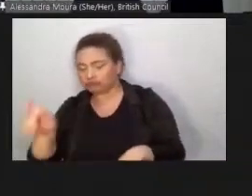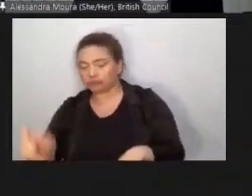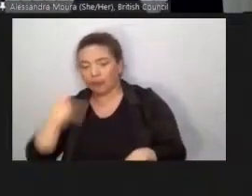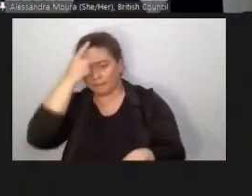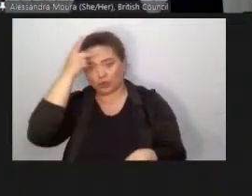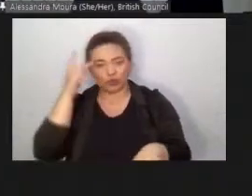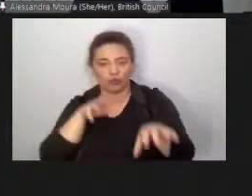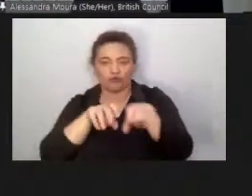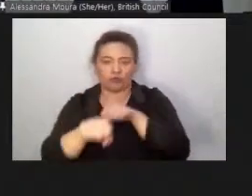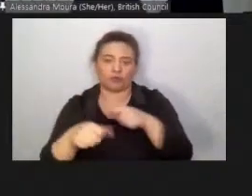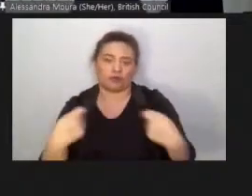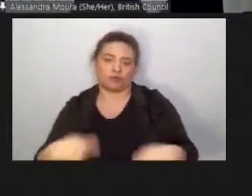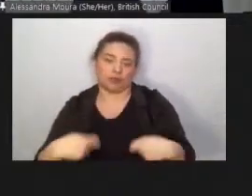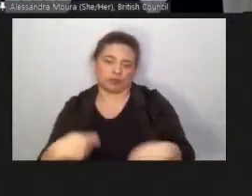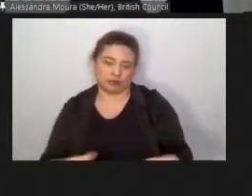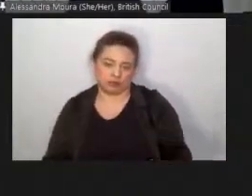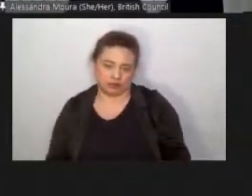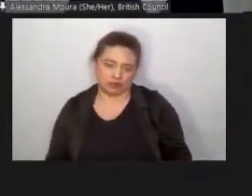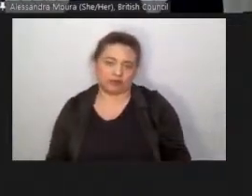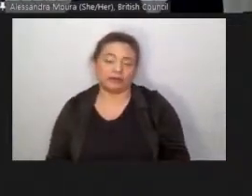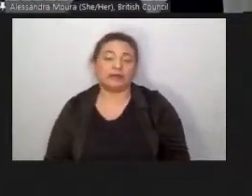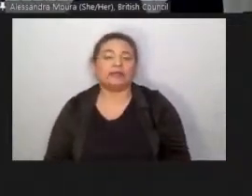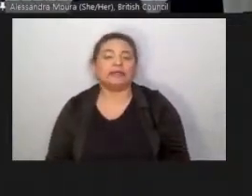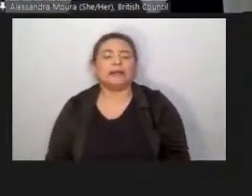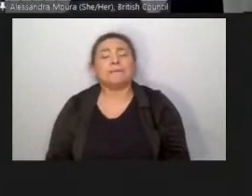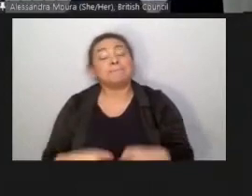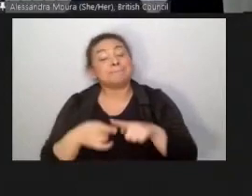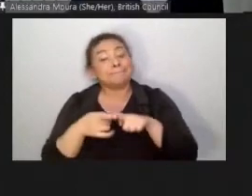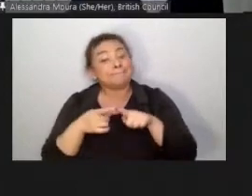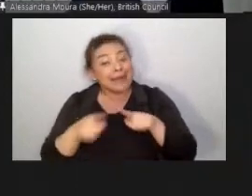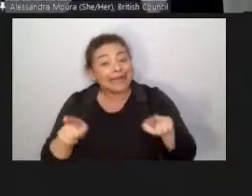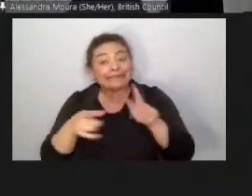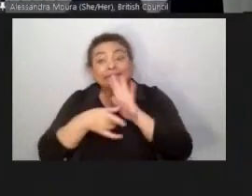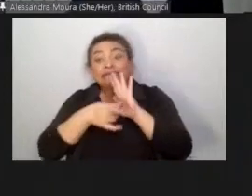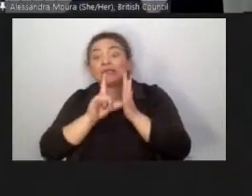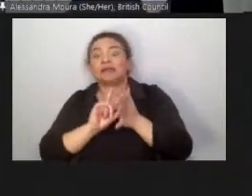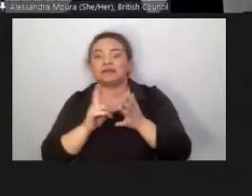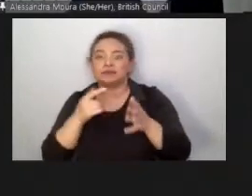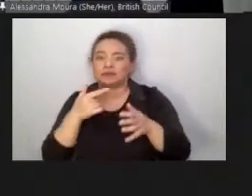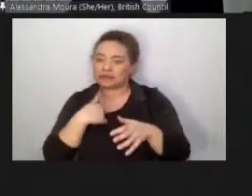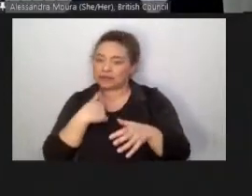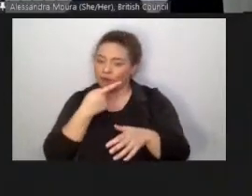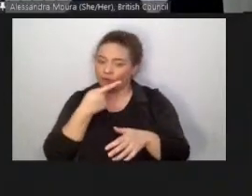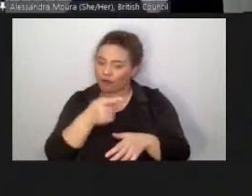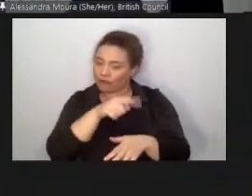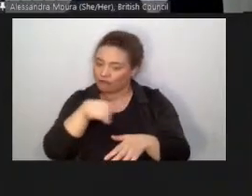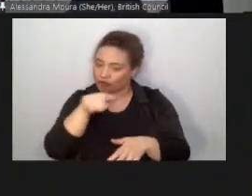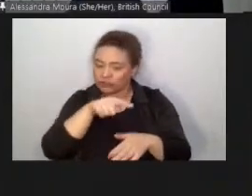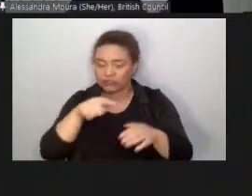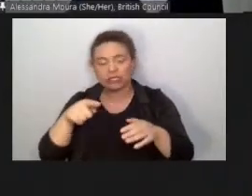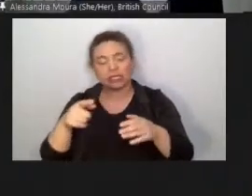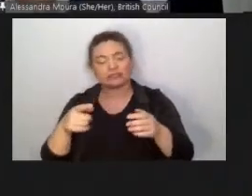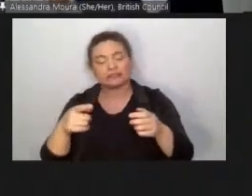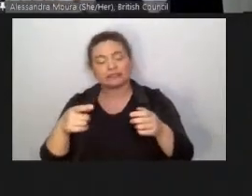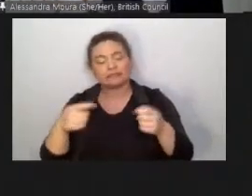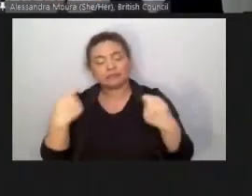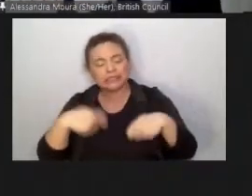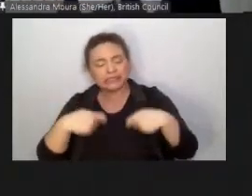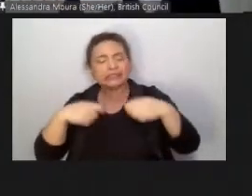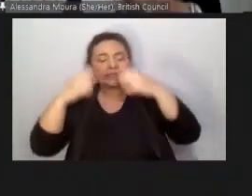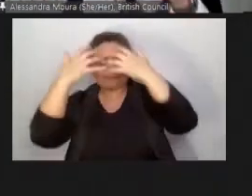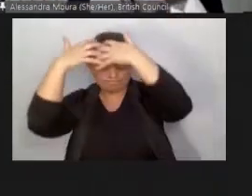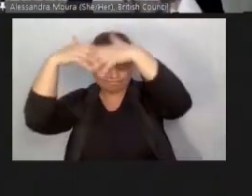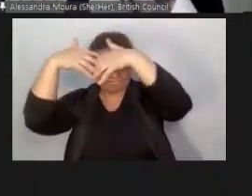I want to encourage everybody to reflect on today's session. Remember the ideas in